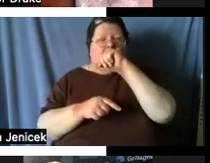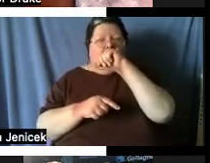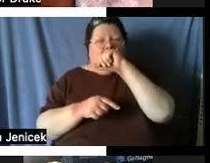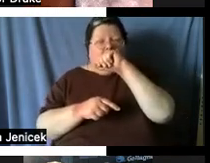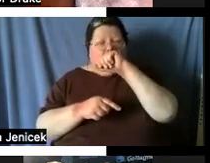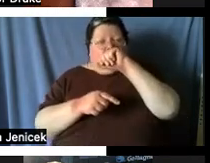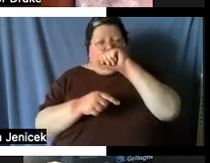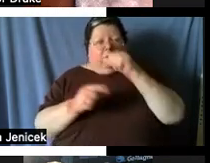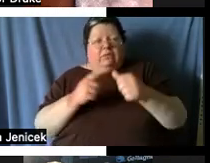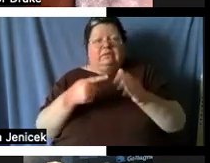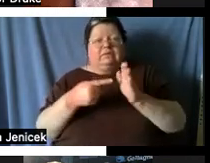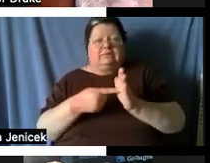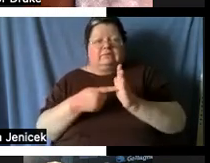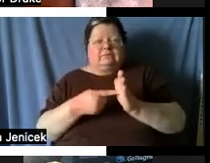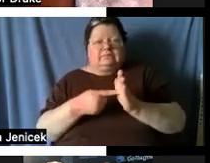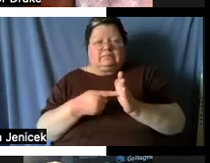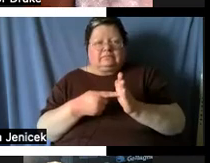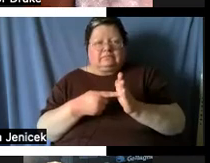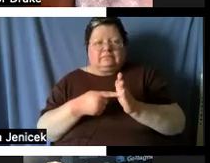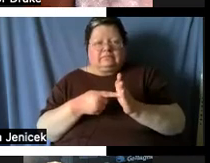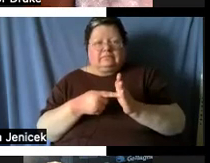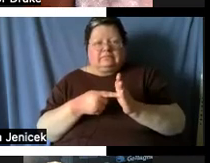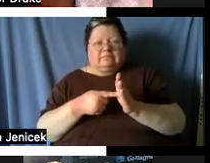one applies to Ukraine largely.